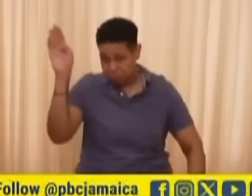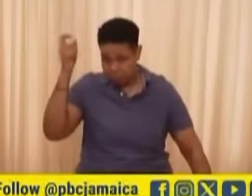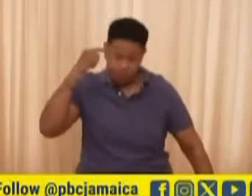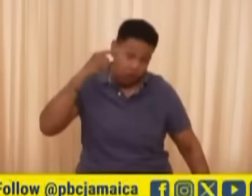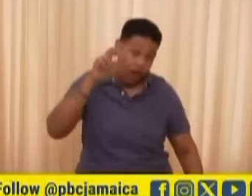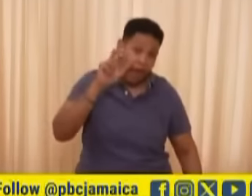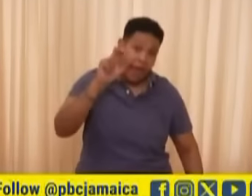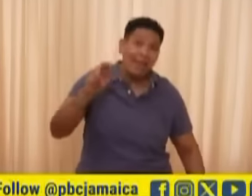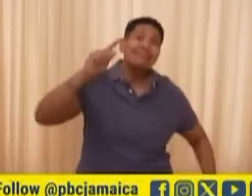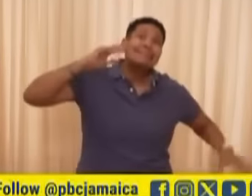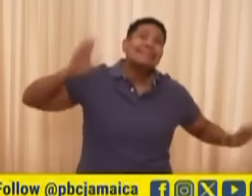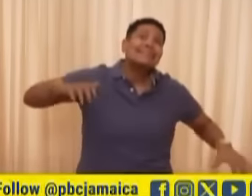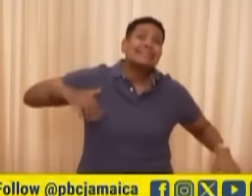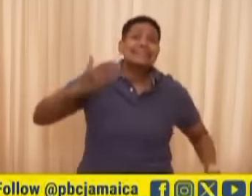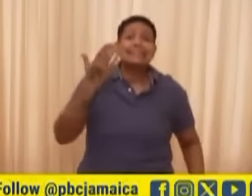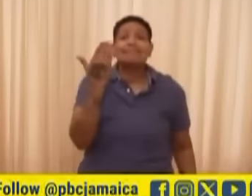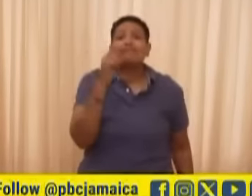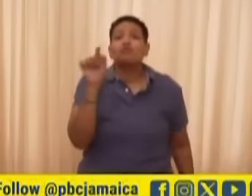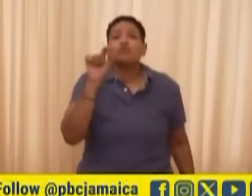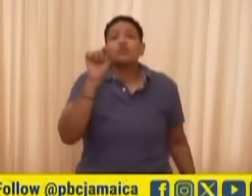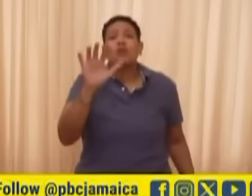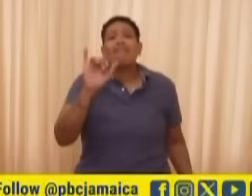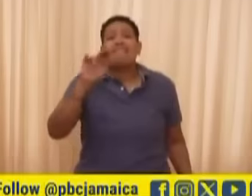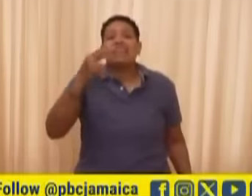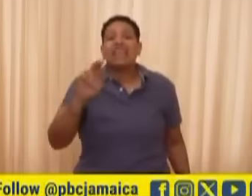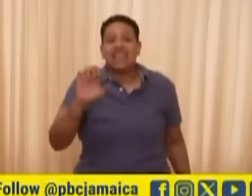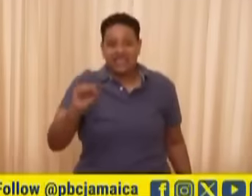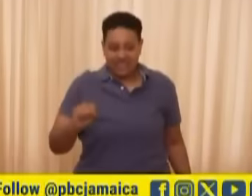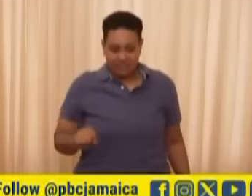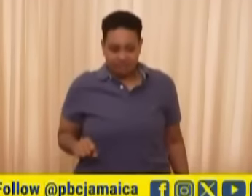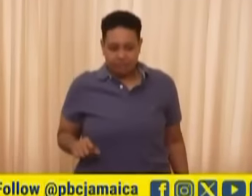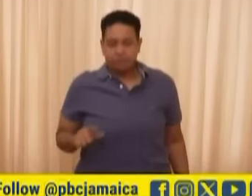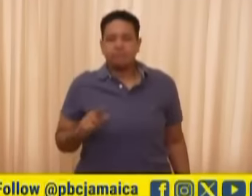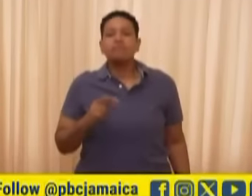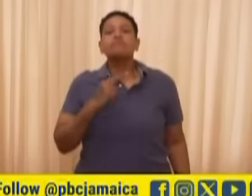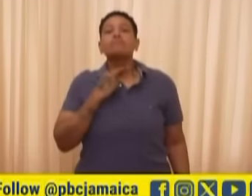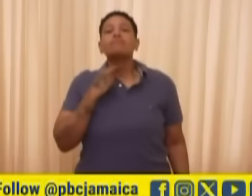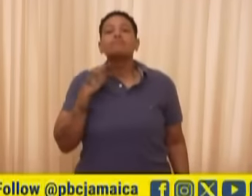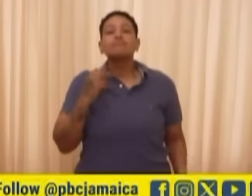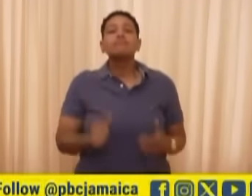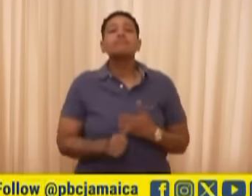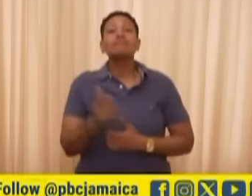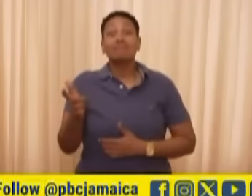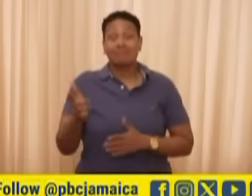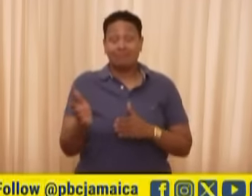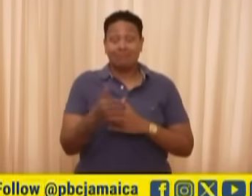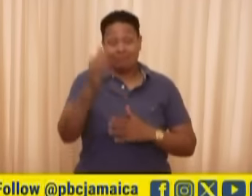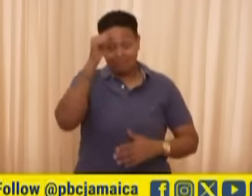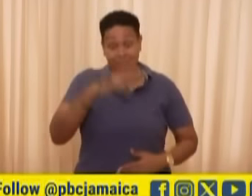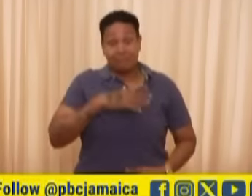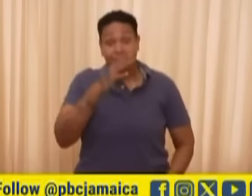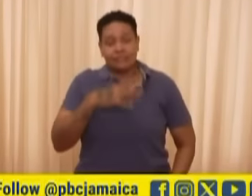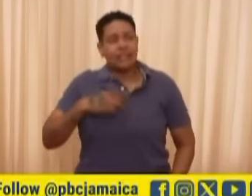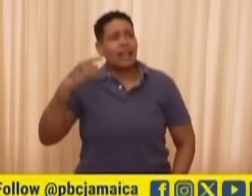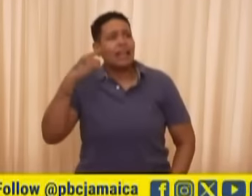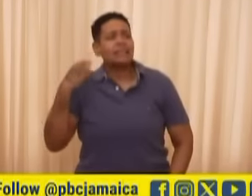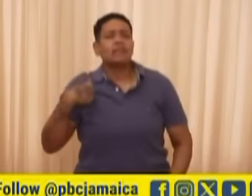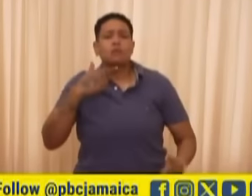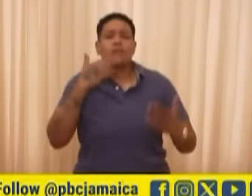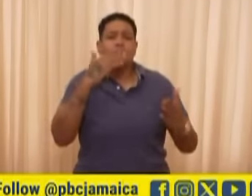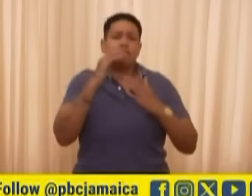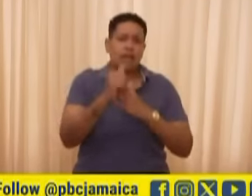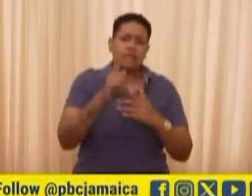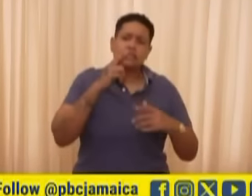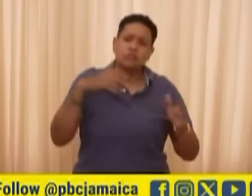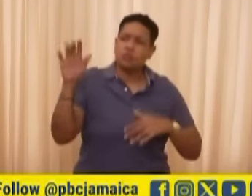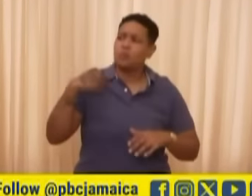of the amount of rainfall that we are expecting, there is a threat there, and also our fisher folk have been listening to you, Minister, and we thank you for your guidance.